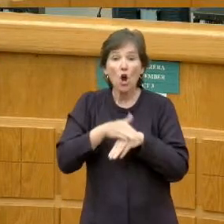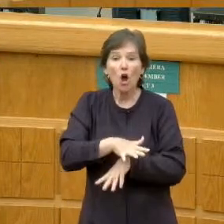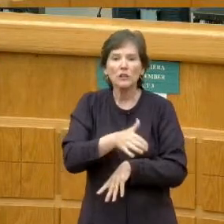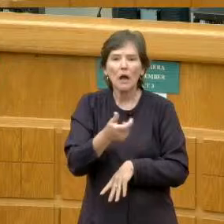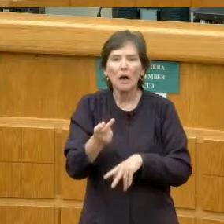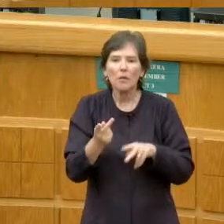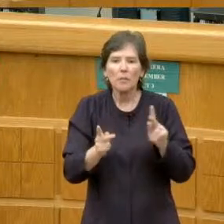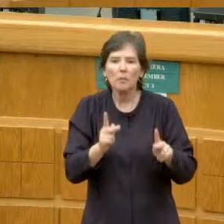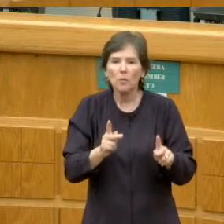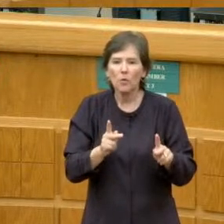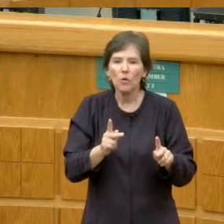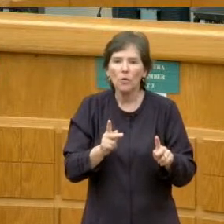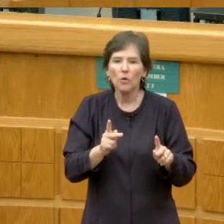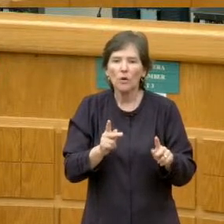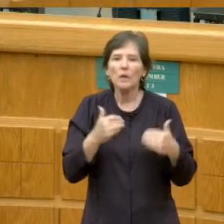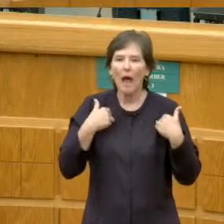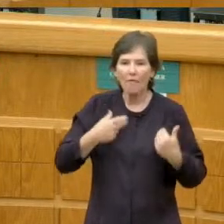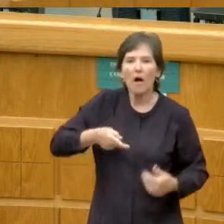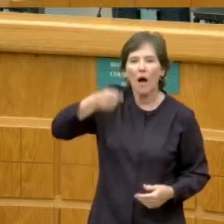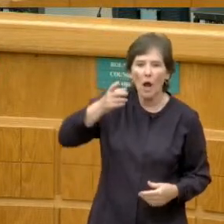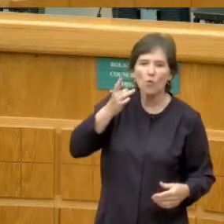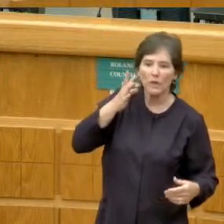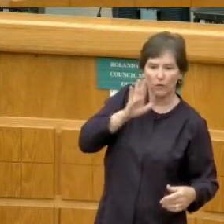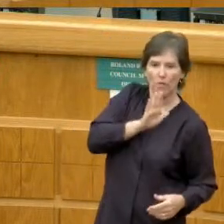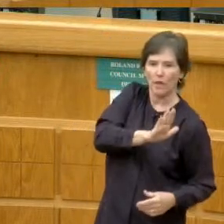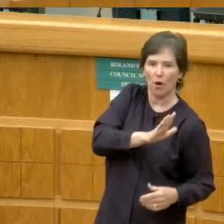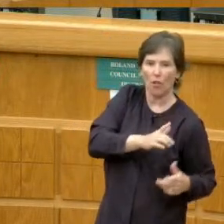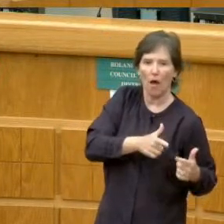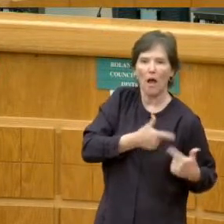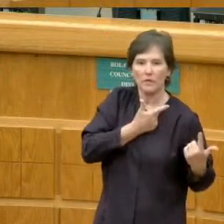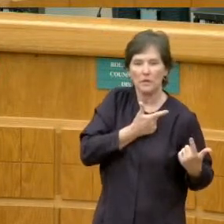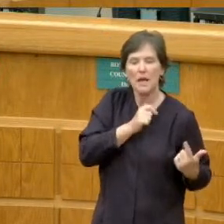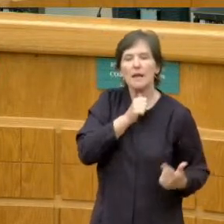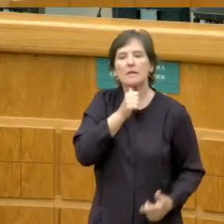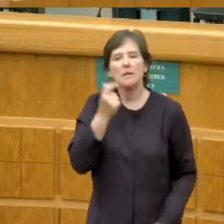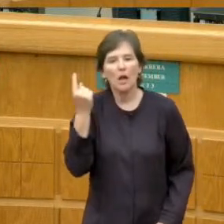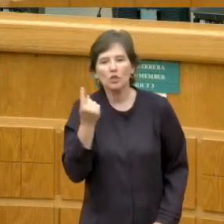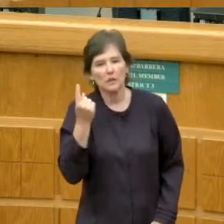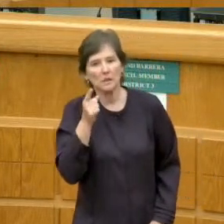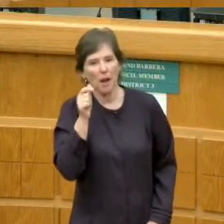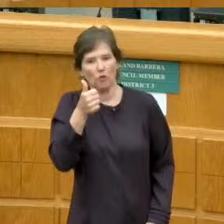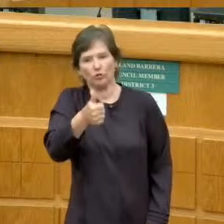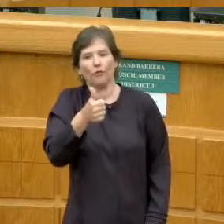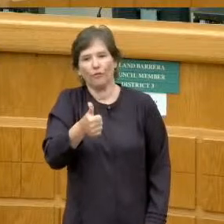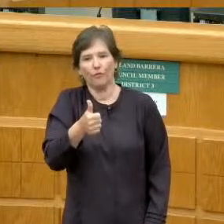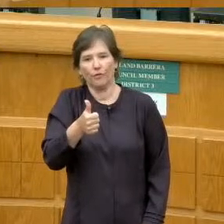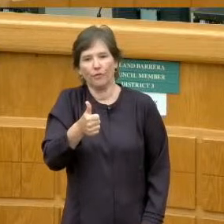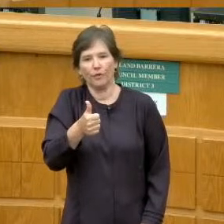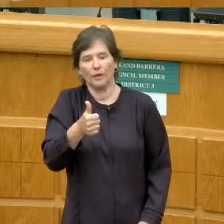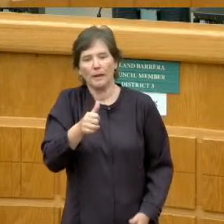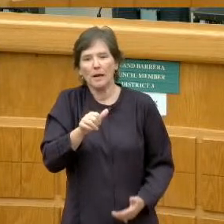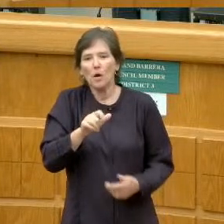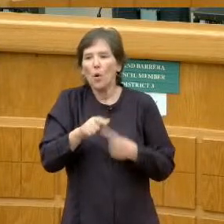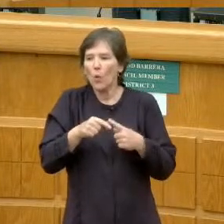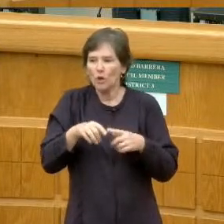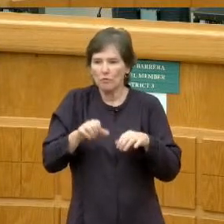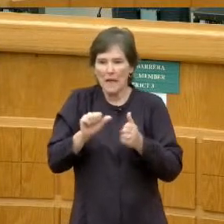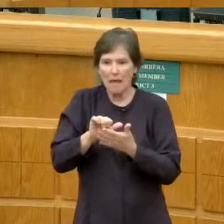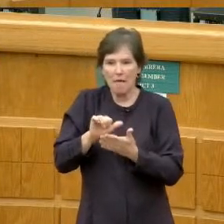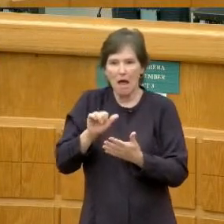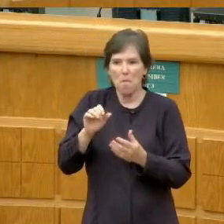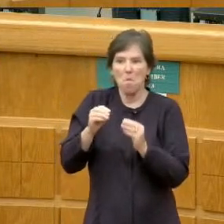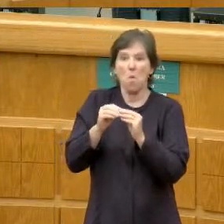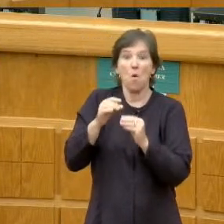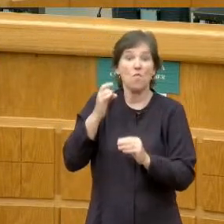you. It's not just about you. Those risks mean that healthcare workers like the ones that I met